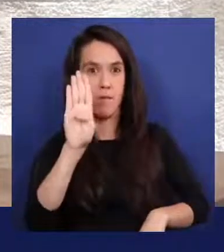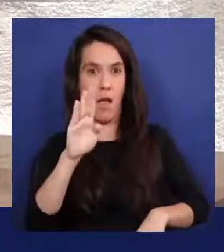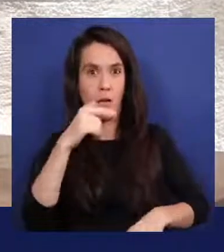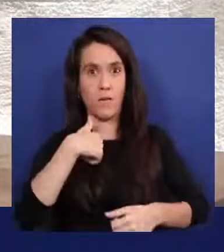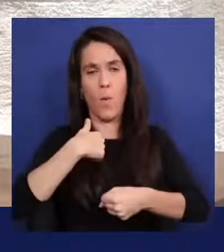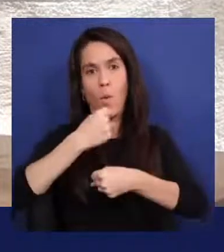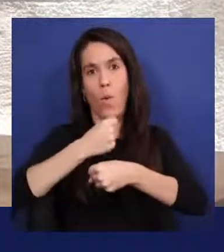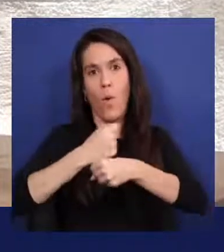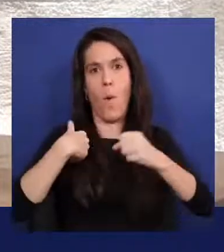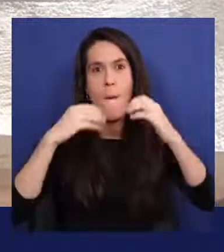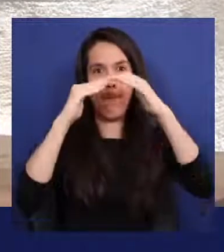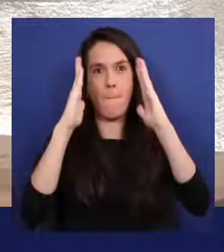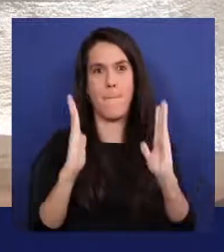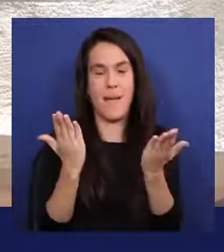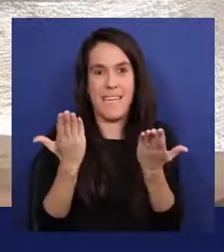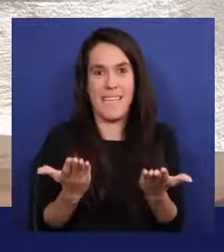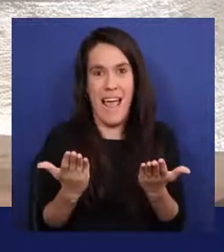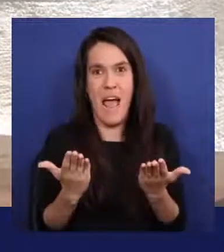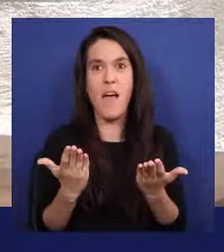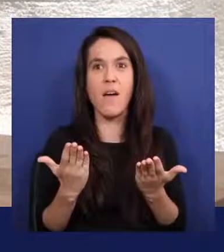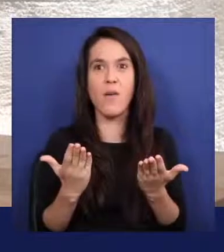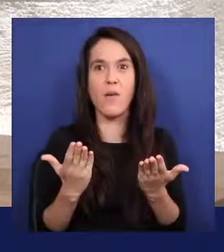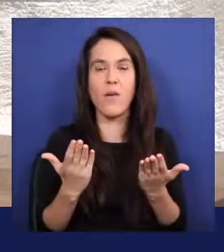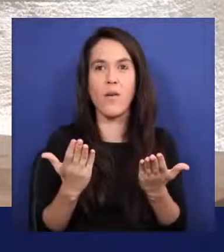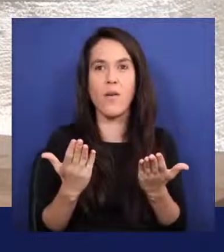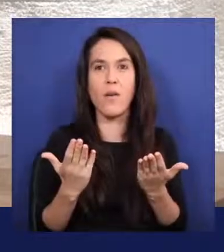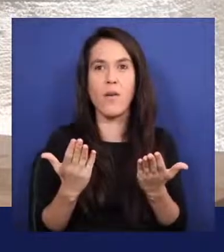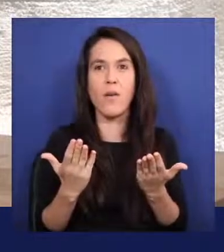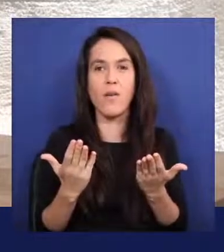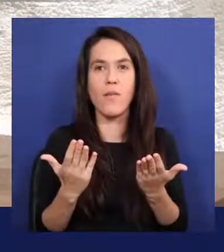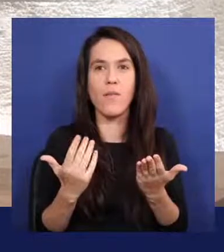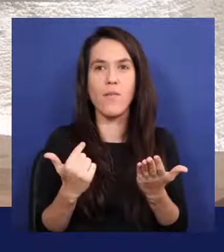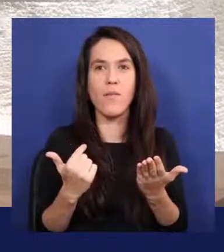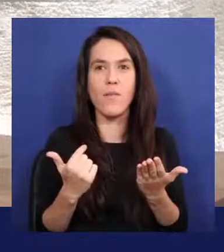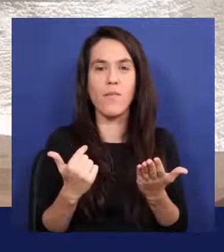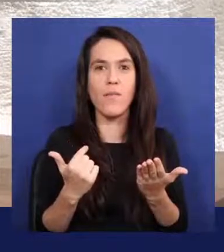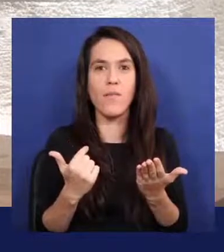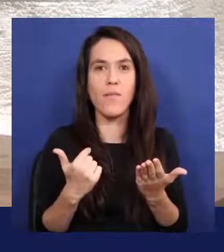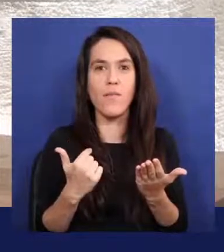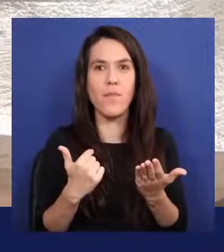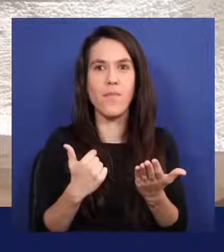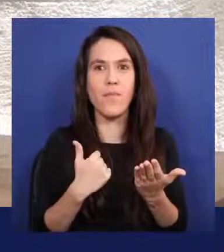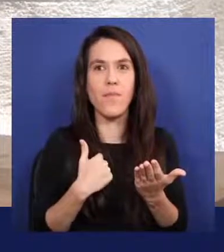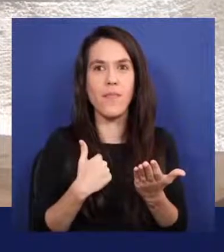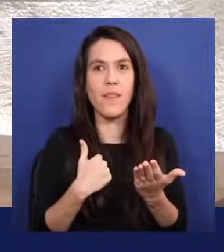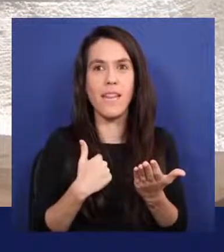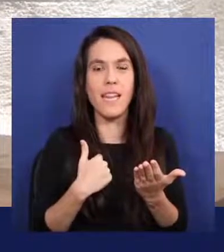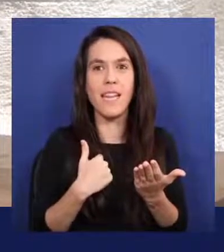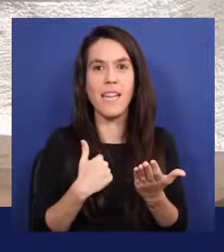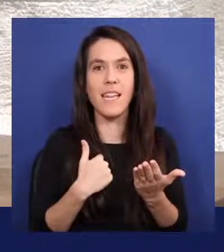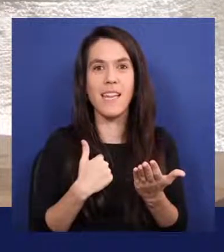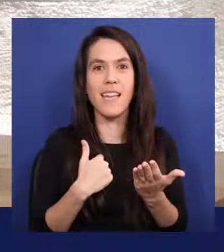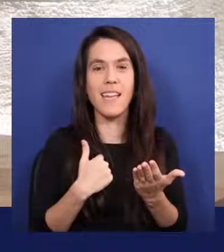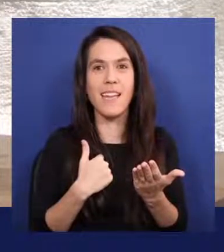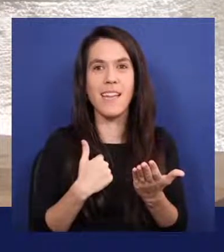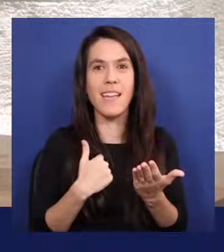as most of the people here, but I am